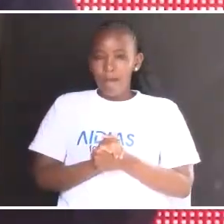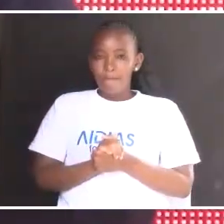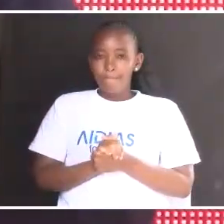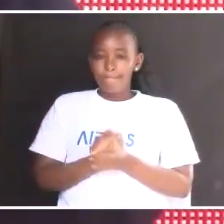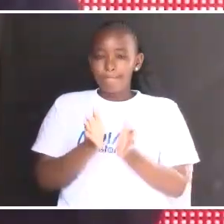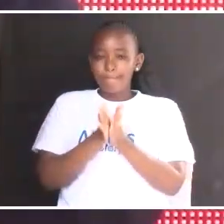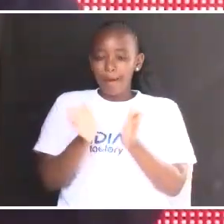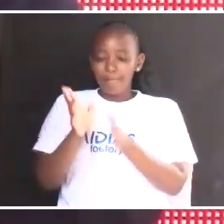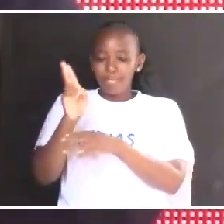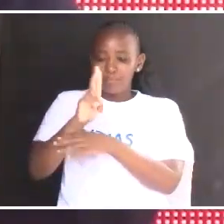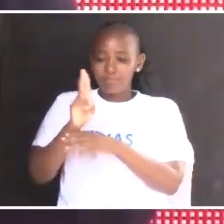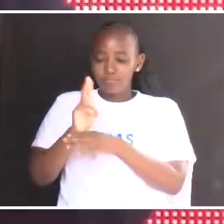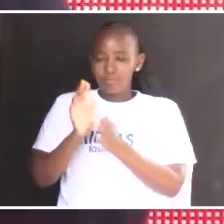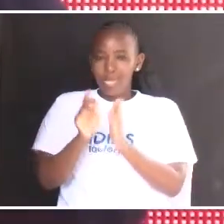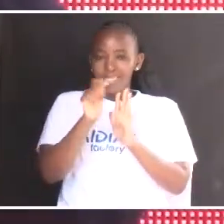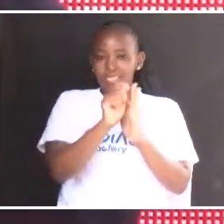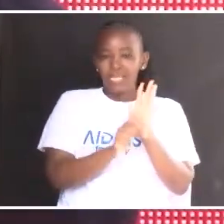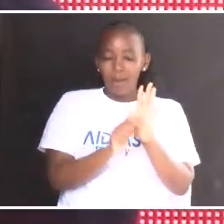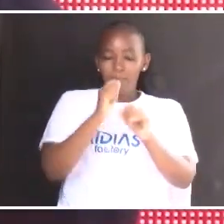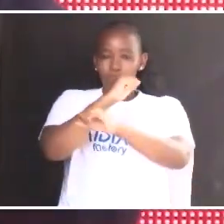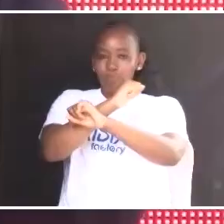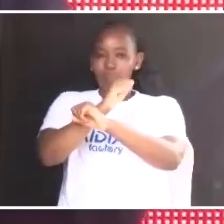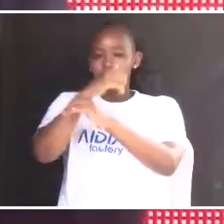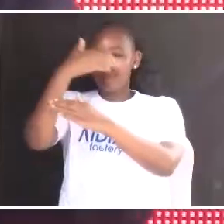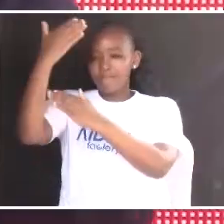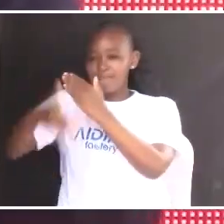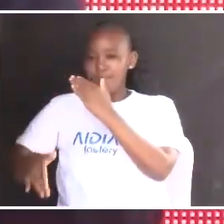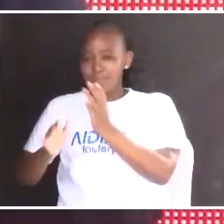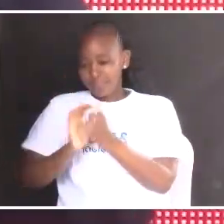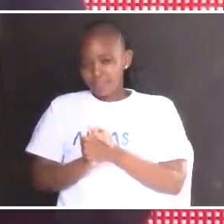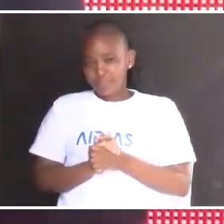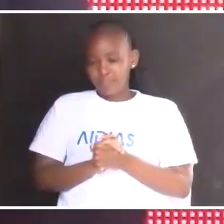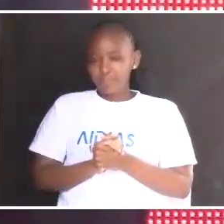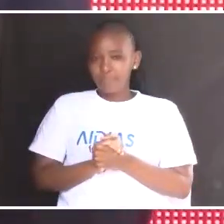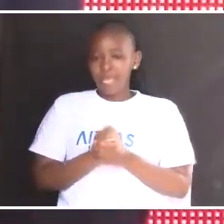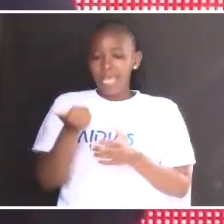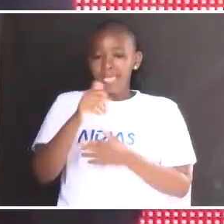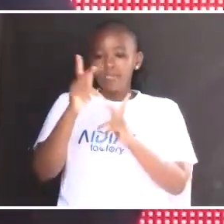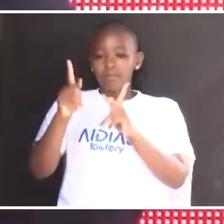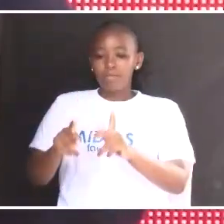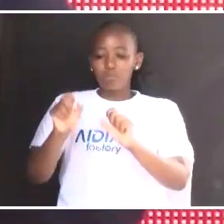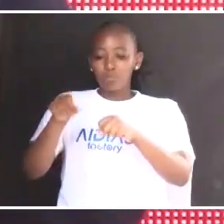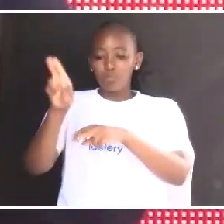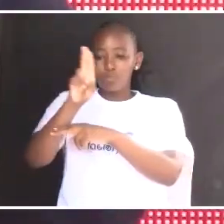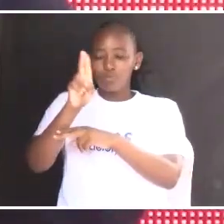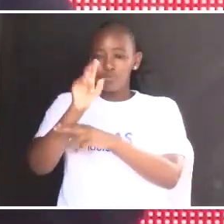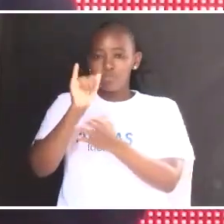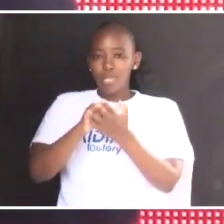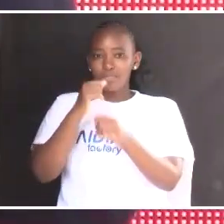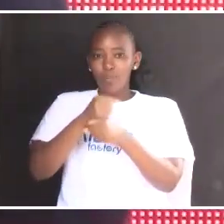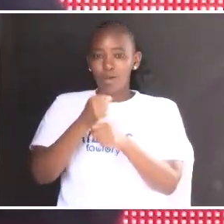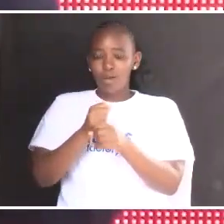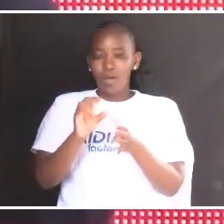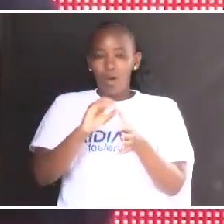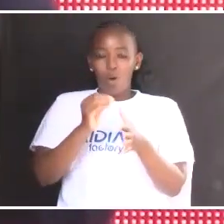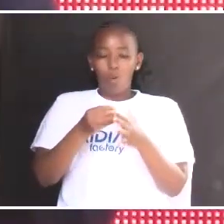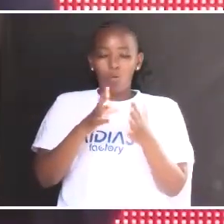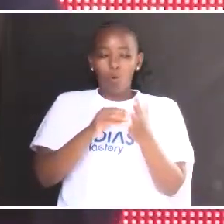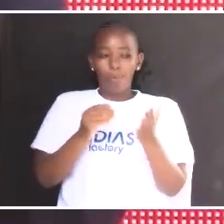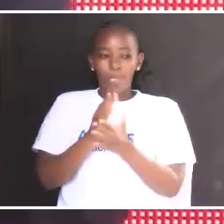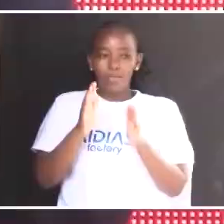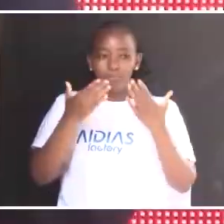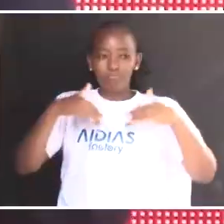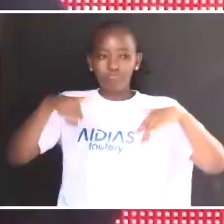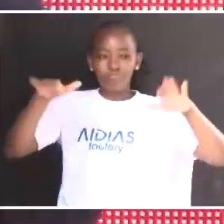that the term of protection has come to an end, and therefore any person can use that work, or copyright has been given